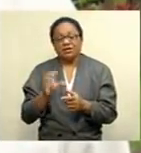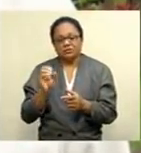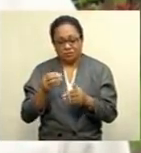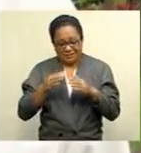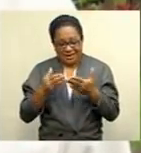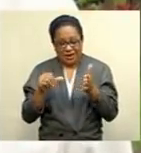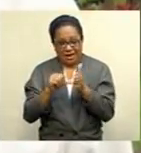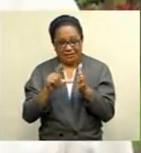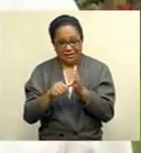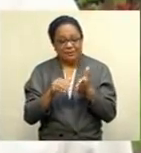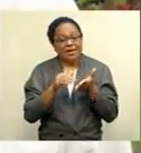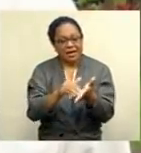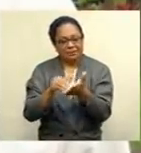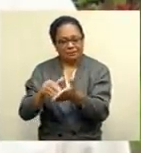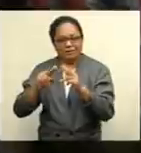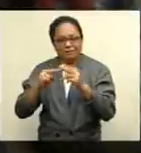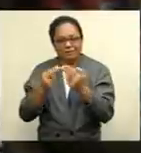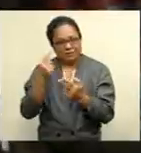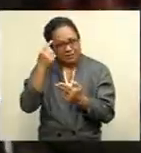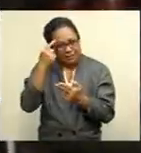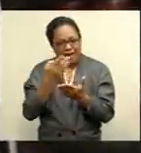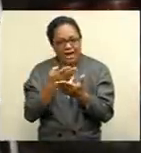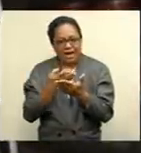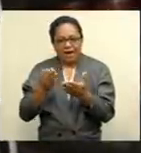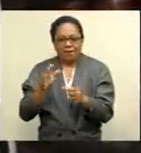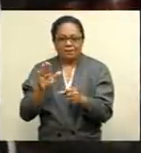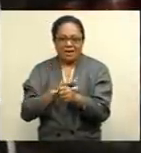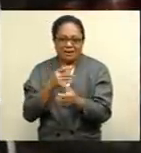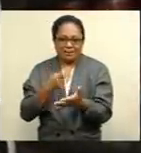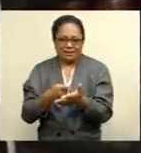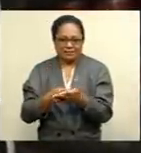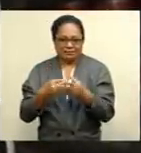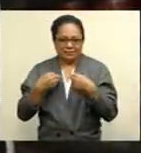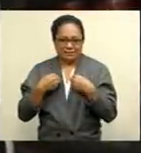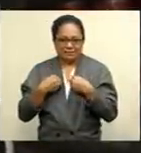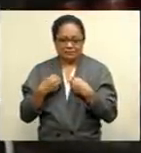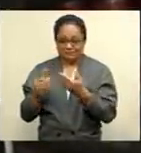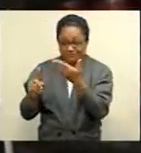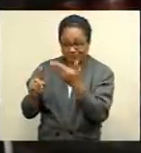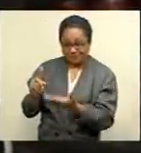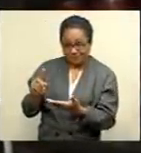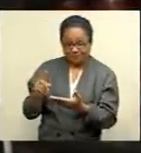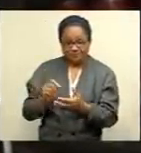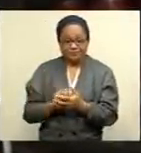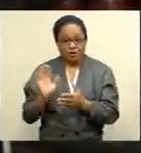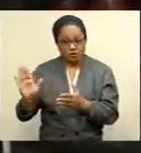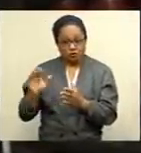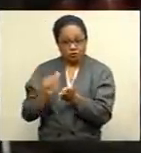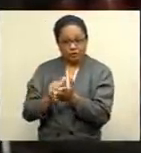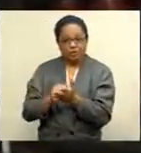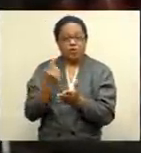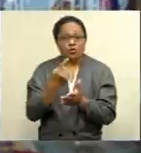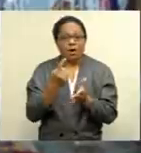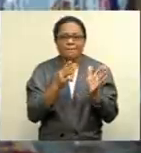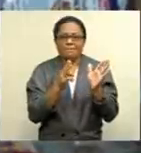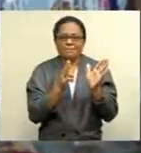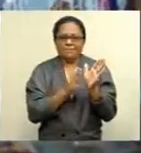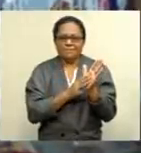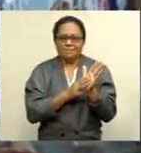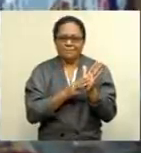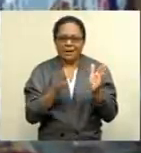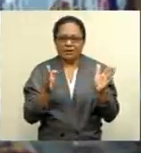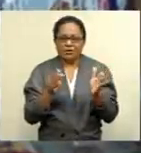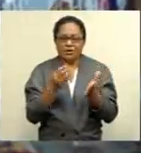families generate more income. The Velo Money store received financial assistance through the microfinance initiative and is